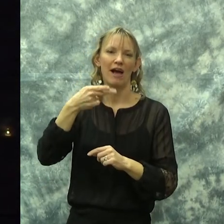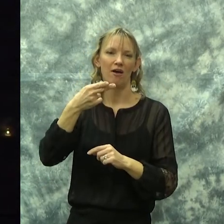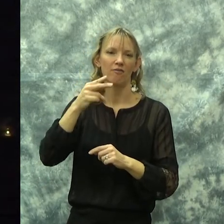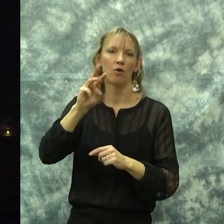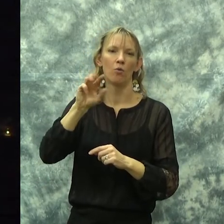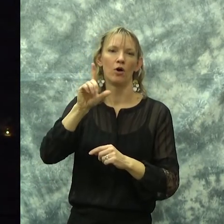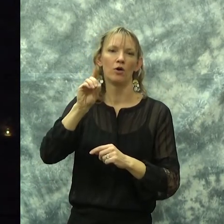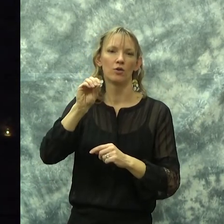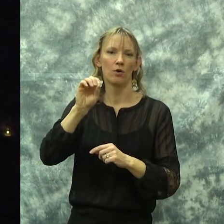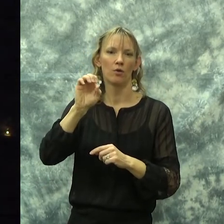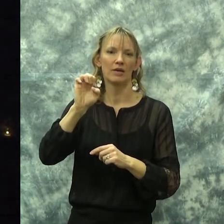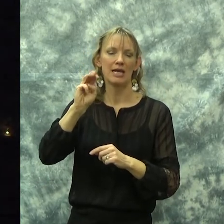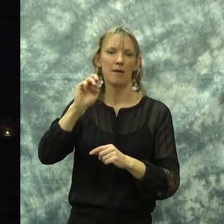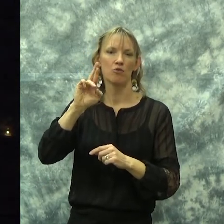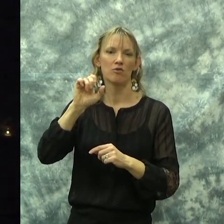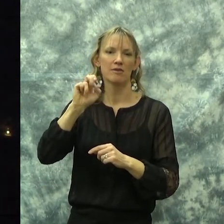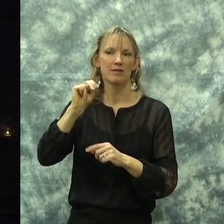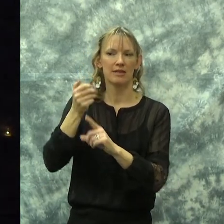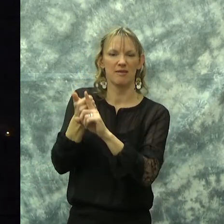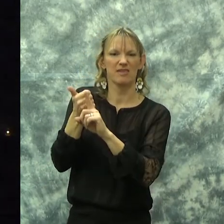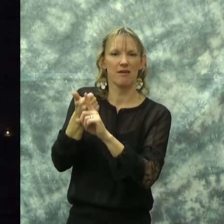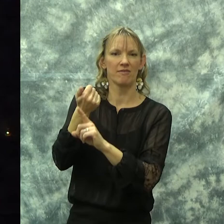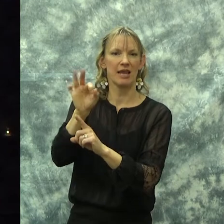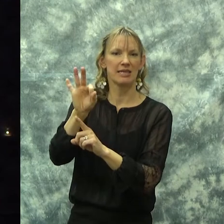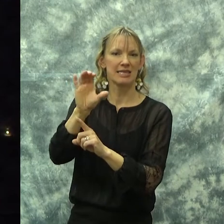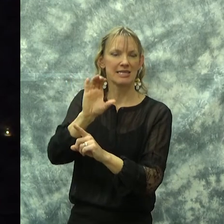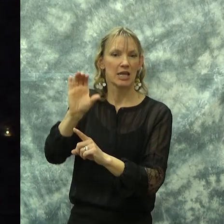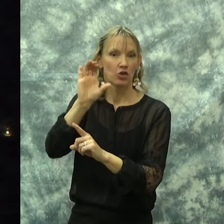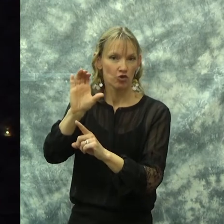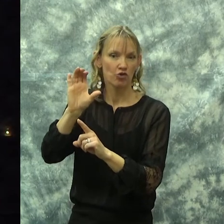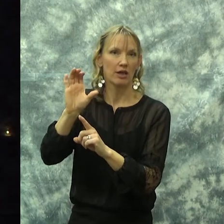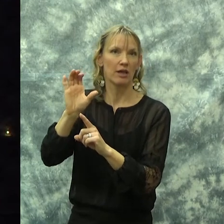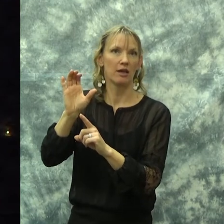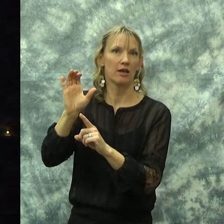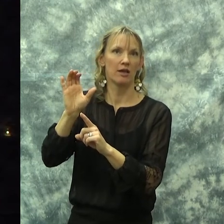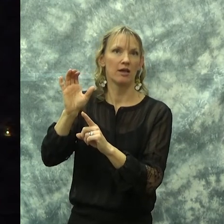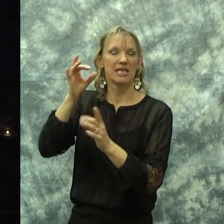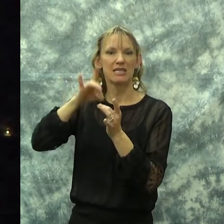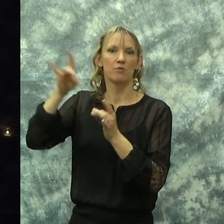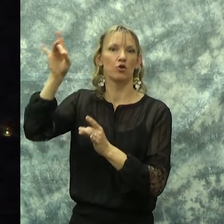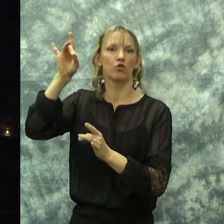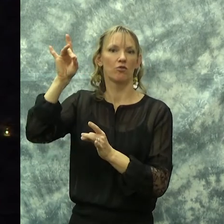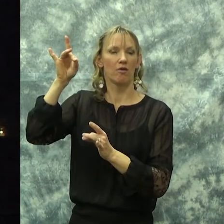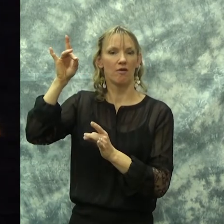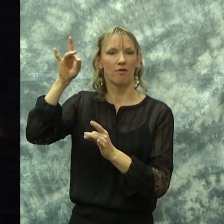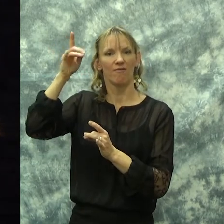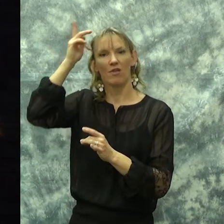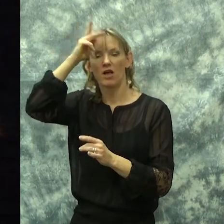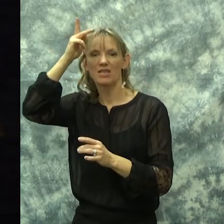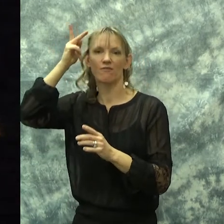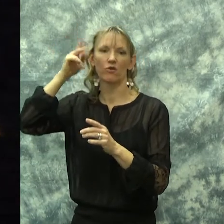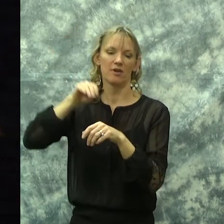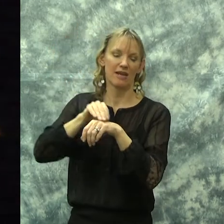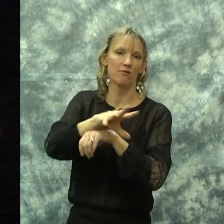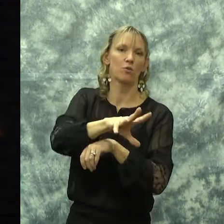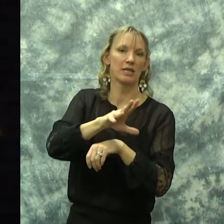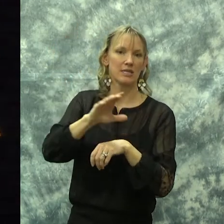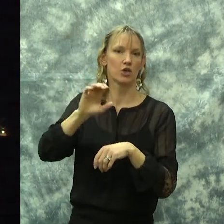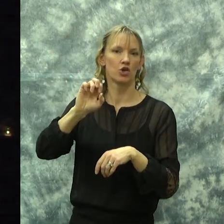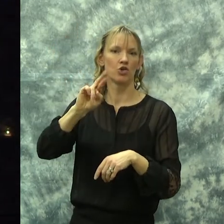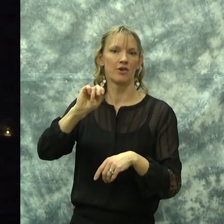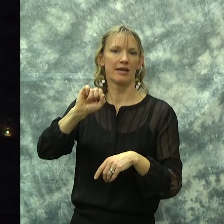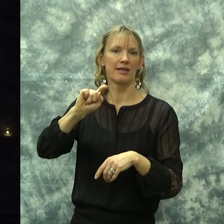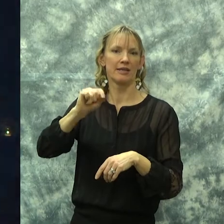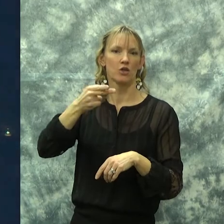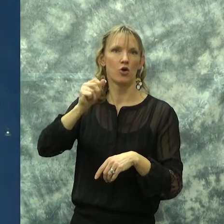Emerson, the 19th century American intellectual who was the main philosophical and spiritual influence on Ernest Holmes. He